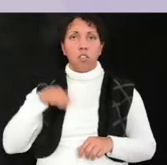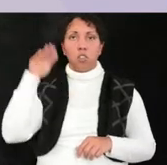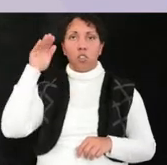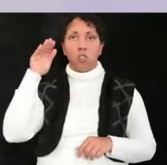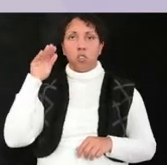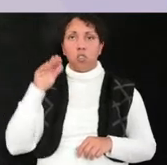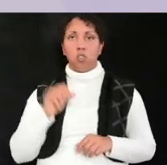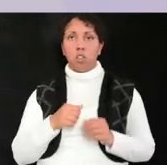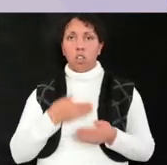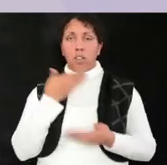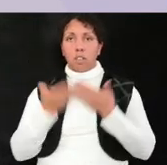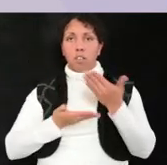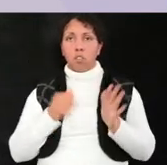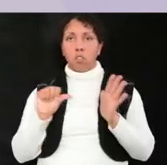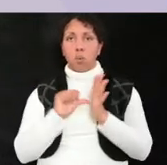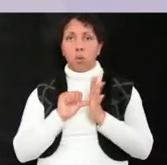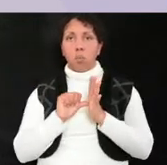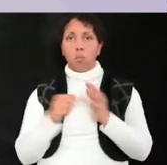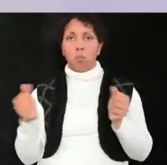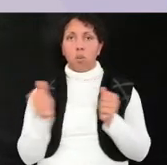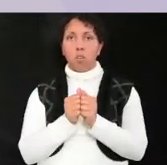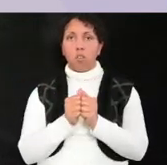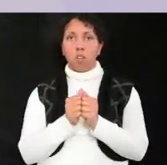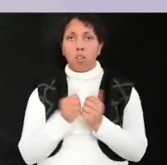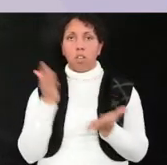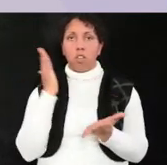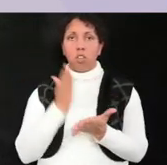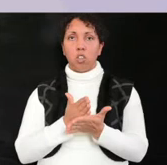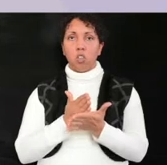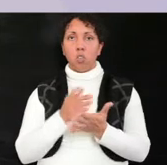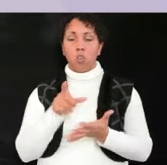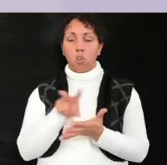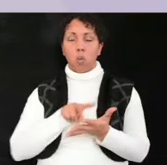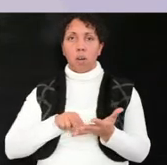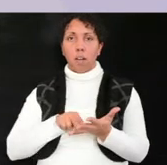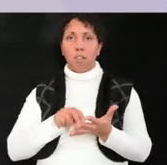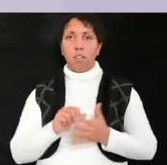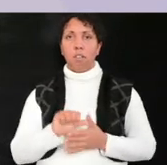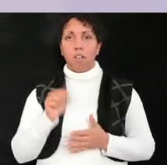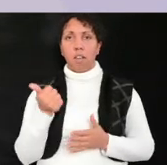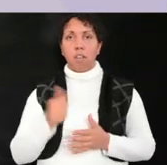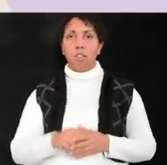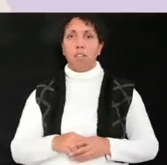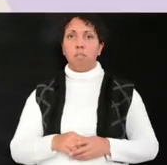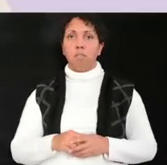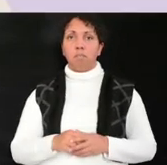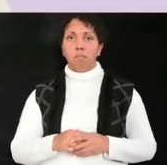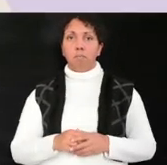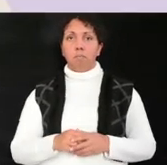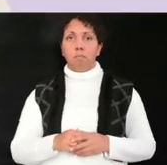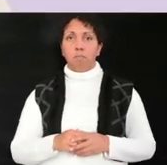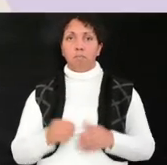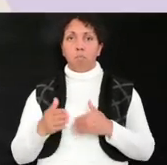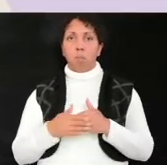their problem. Then we agree what I will do. Sometimes I need to talk to someone else to sort things out. Is there